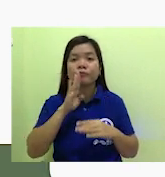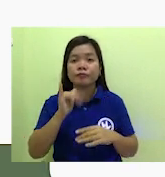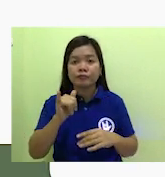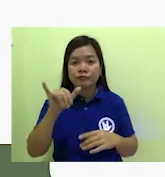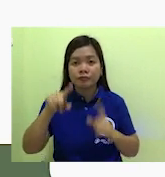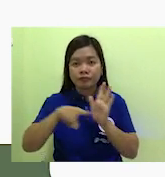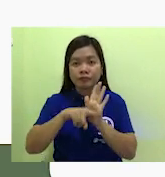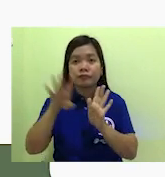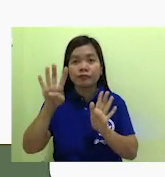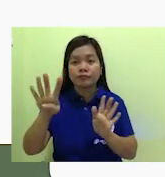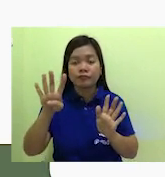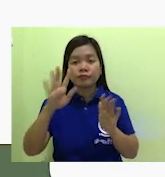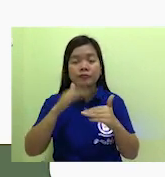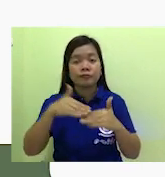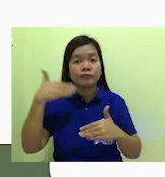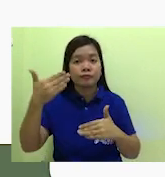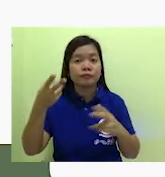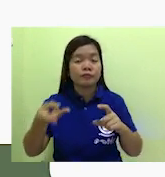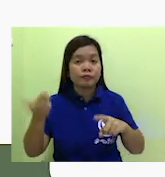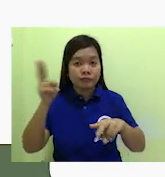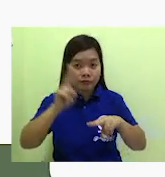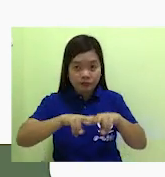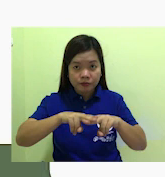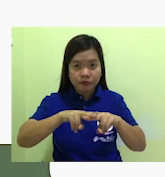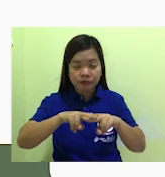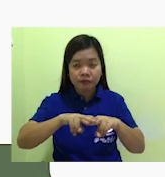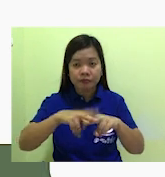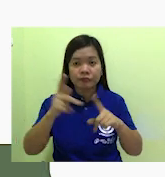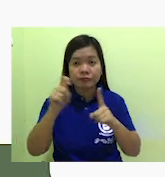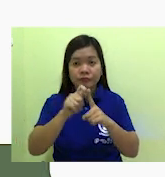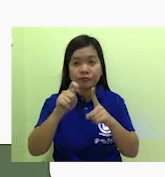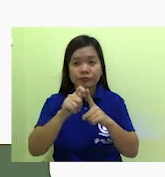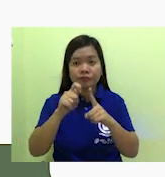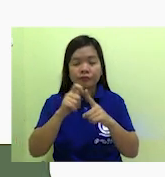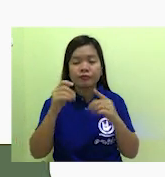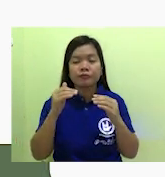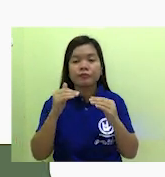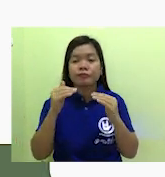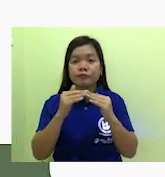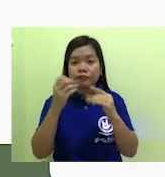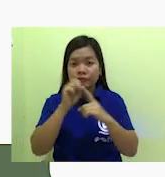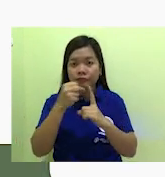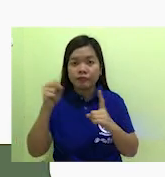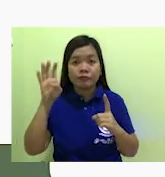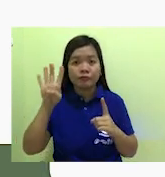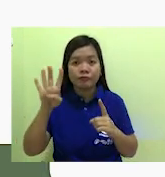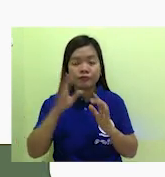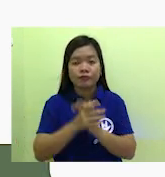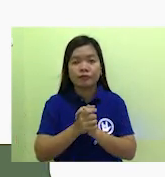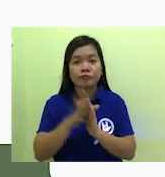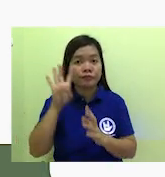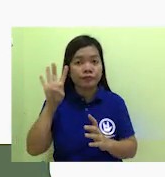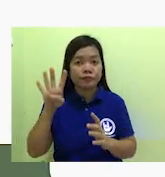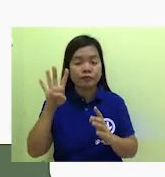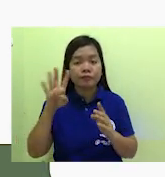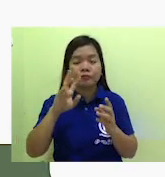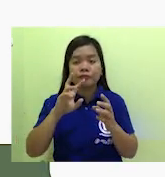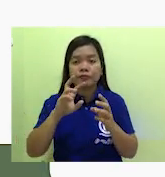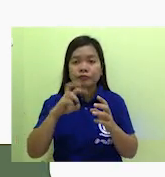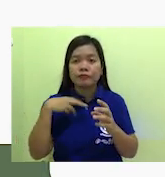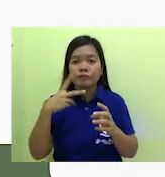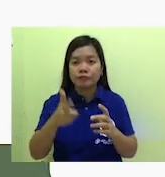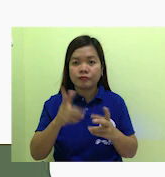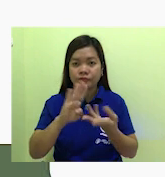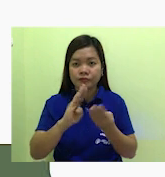negative 4 and add its corresponding terms in equation 4. Our equation 4